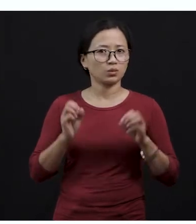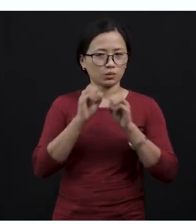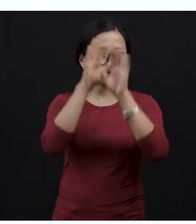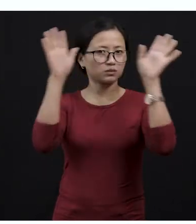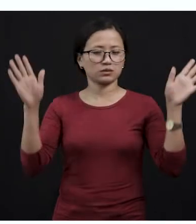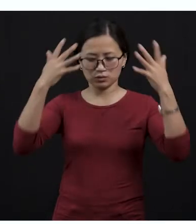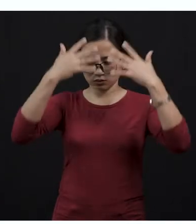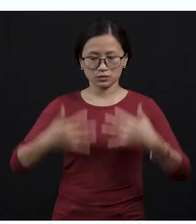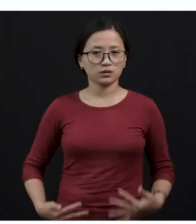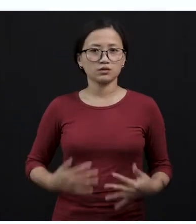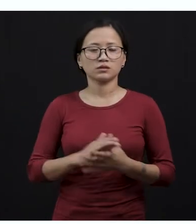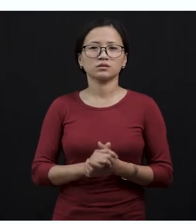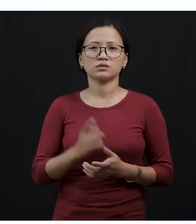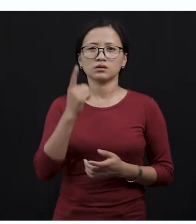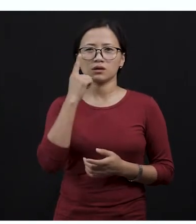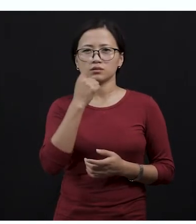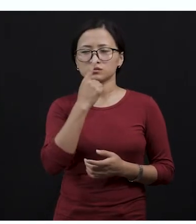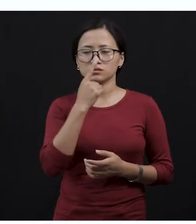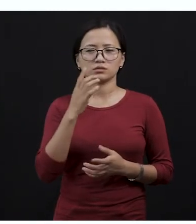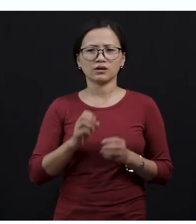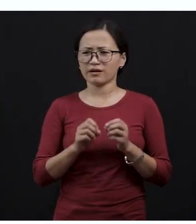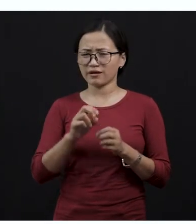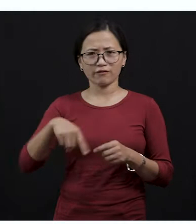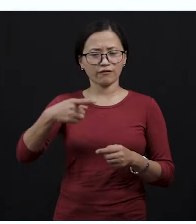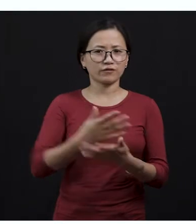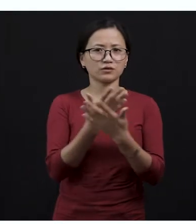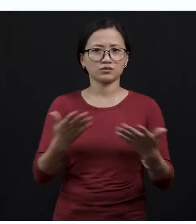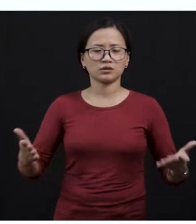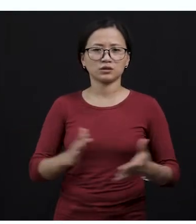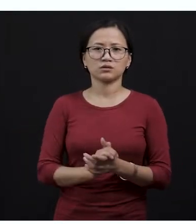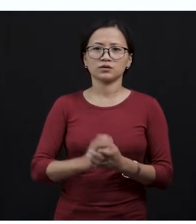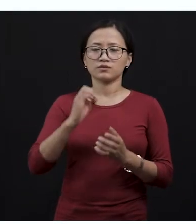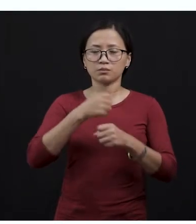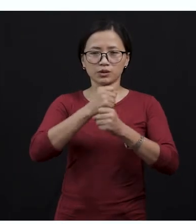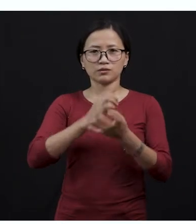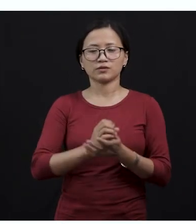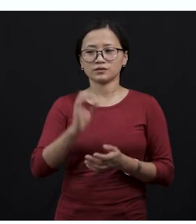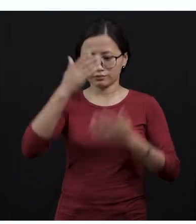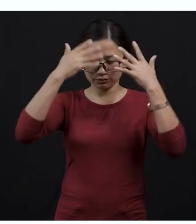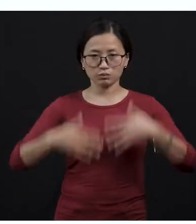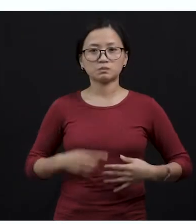body, a complex body, eyes, nose, ears, organs, everything is made up of cells.